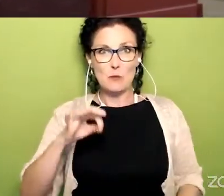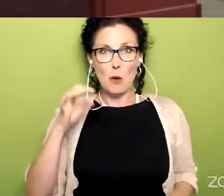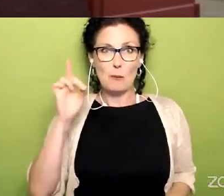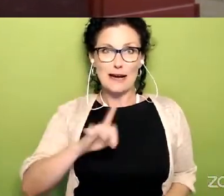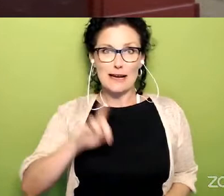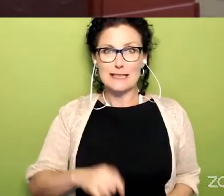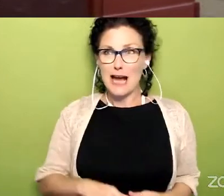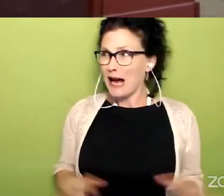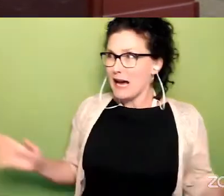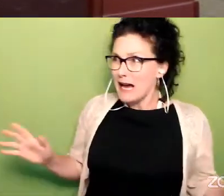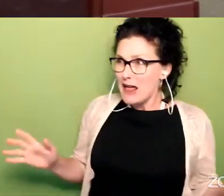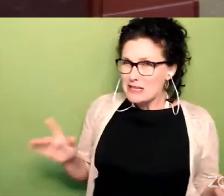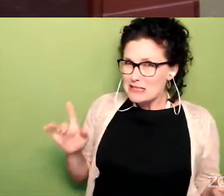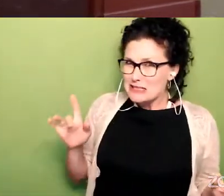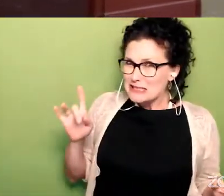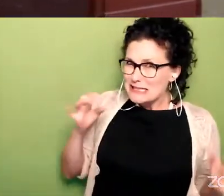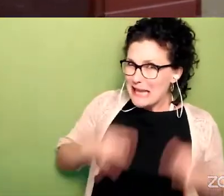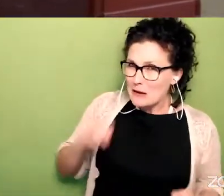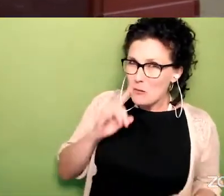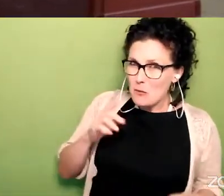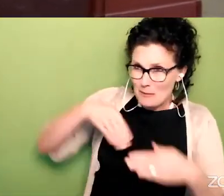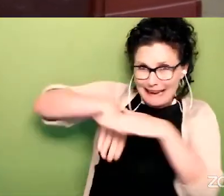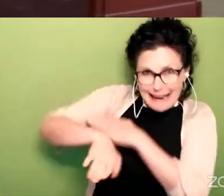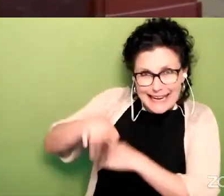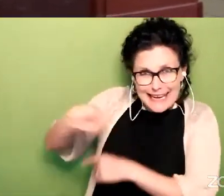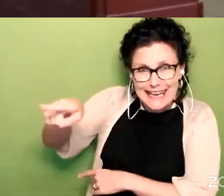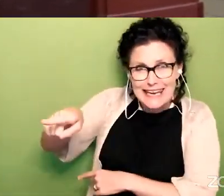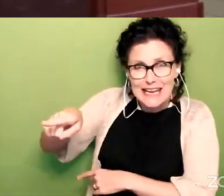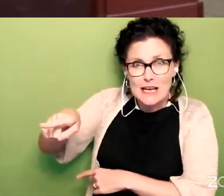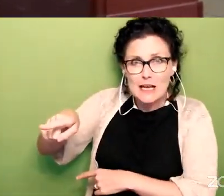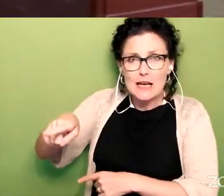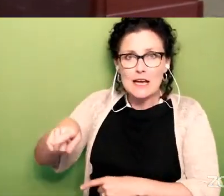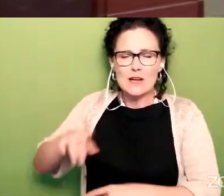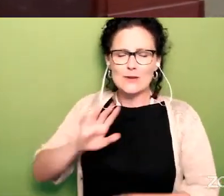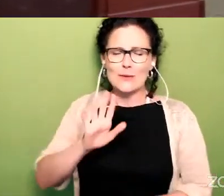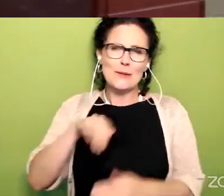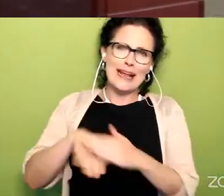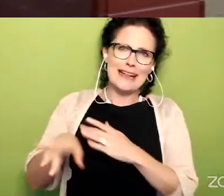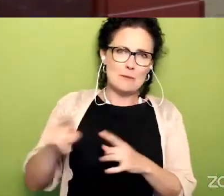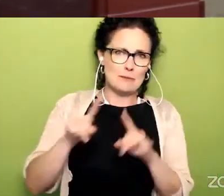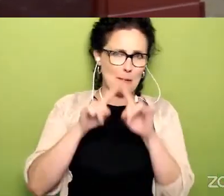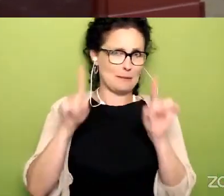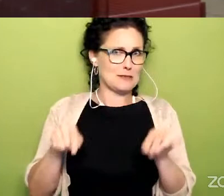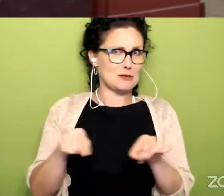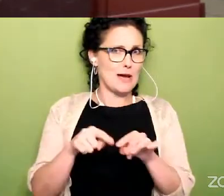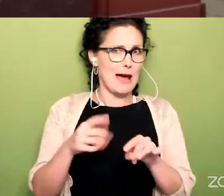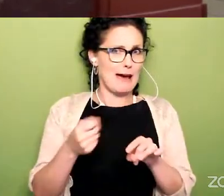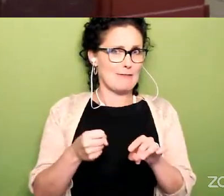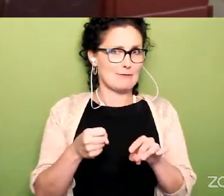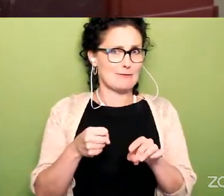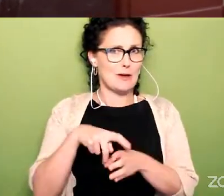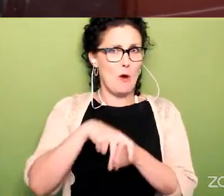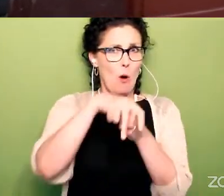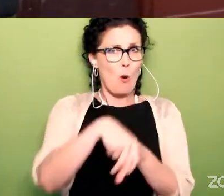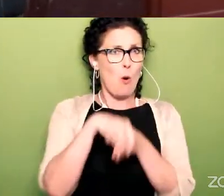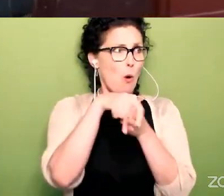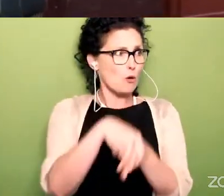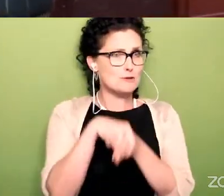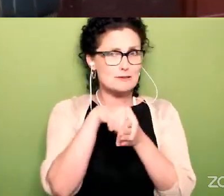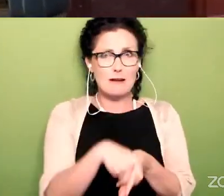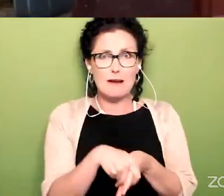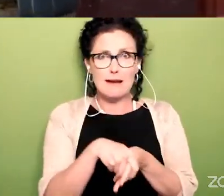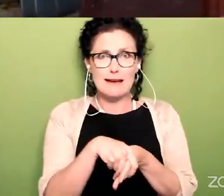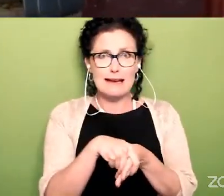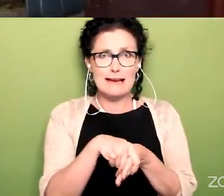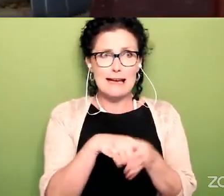on a horse. Naked on a horse. Who is she? I do not know. But they say that she